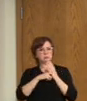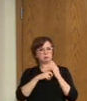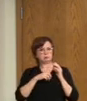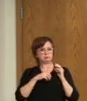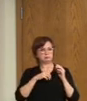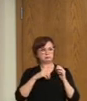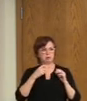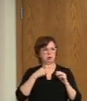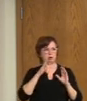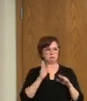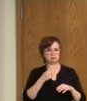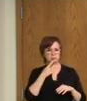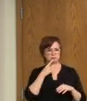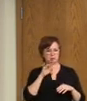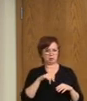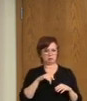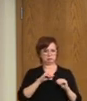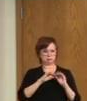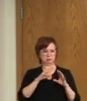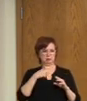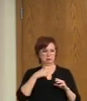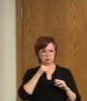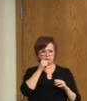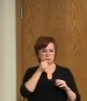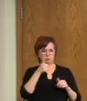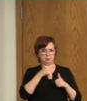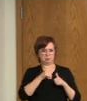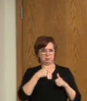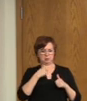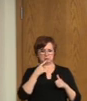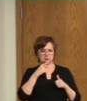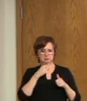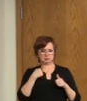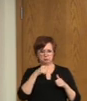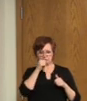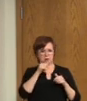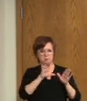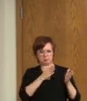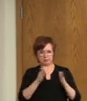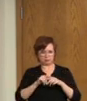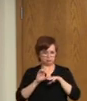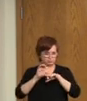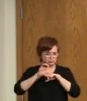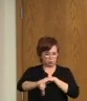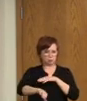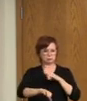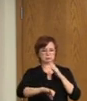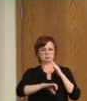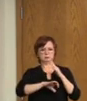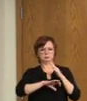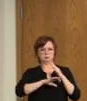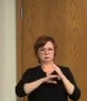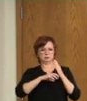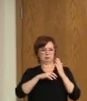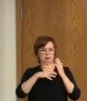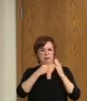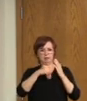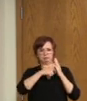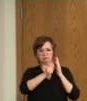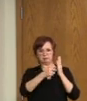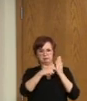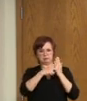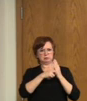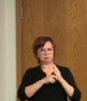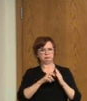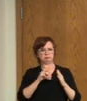clarification, I never said, I don't recall saying that we were going to do enforcement. We are very much relying on the people of Saskatchewan for